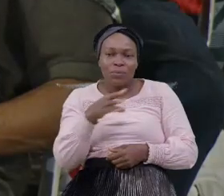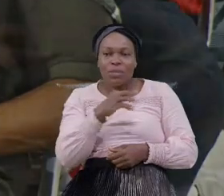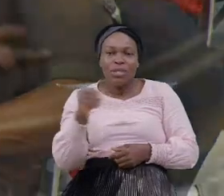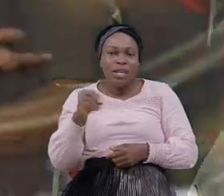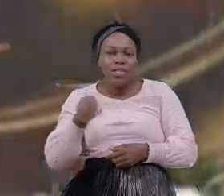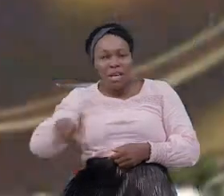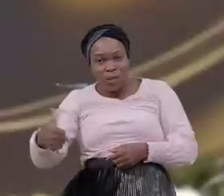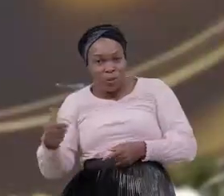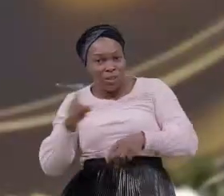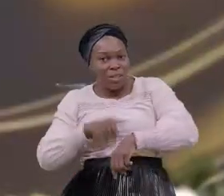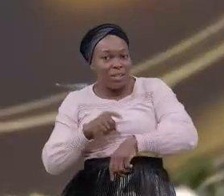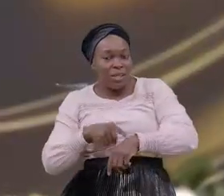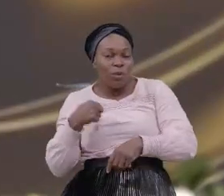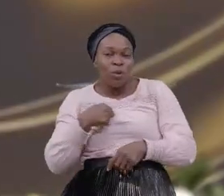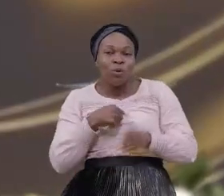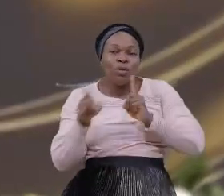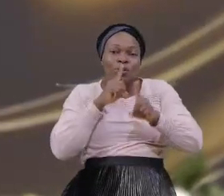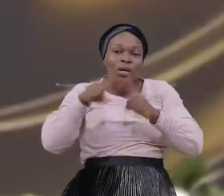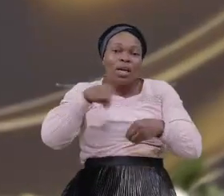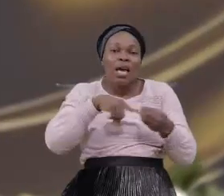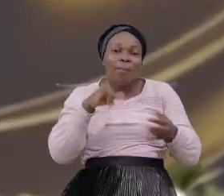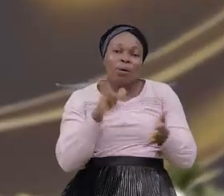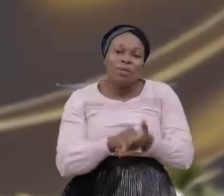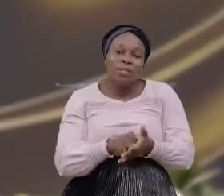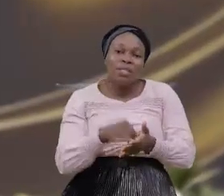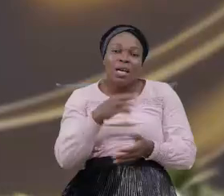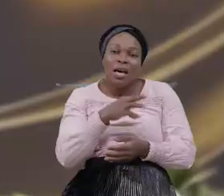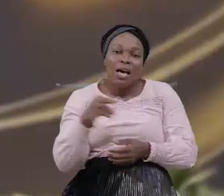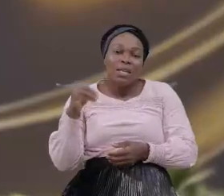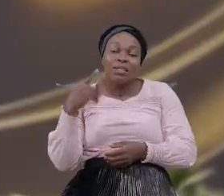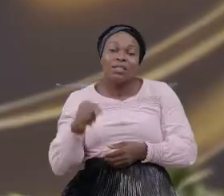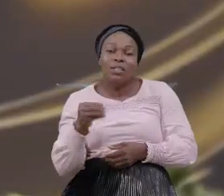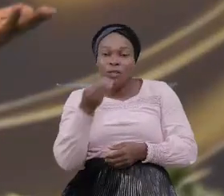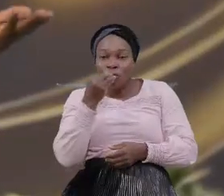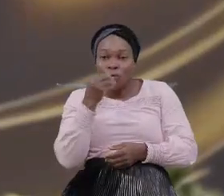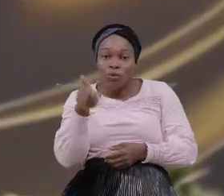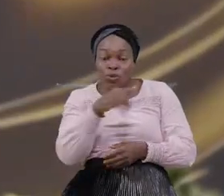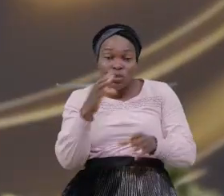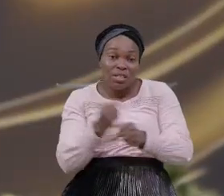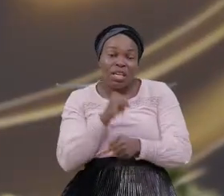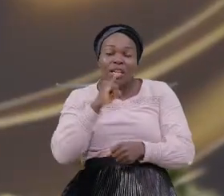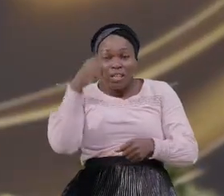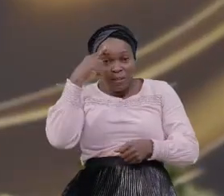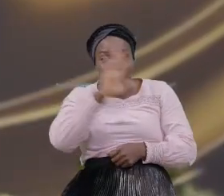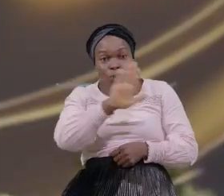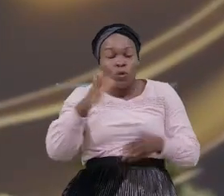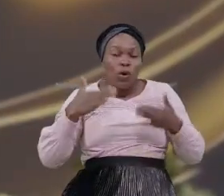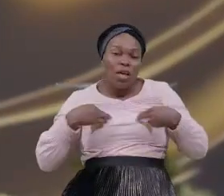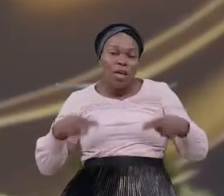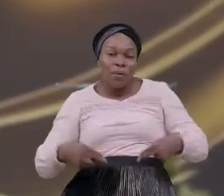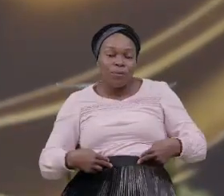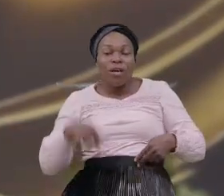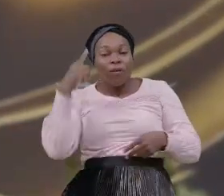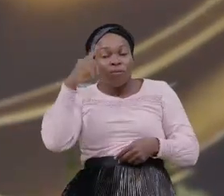some meat, and the meat you take is for your health, is for your